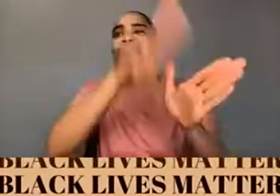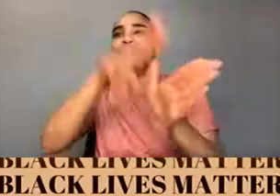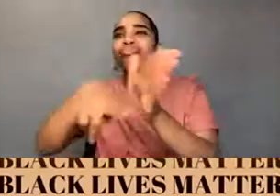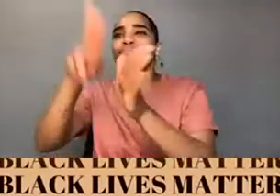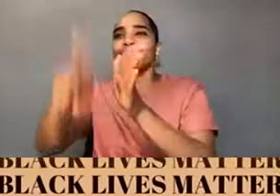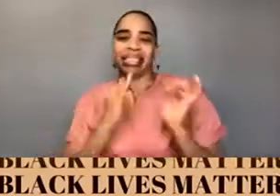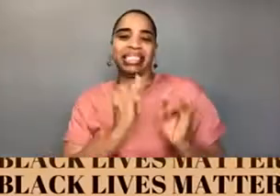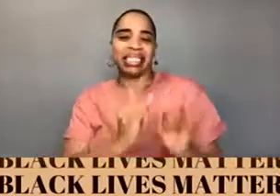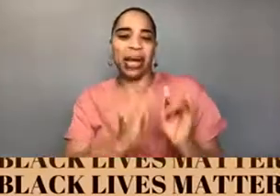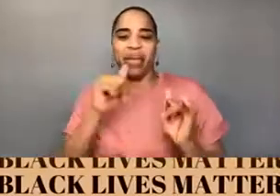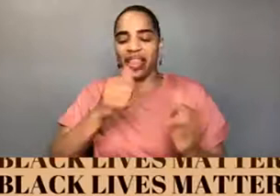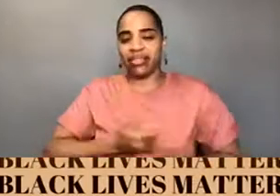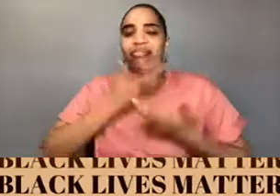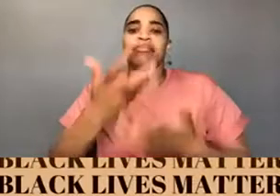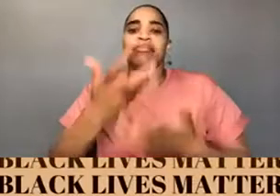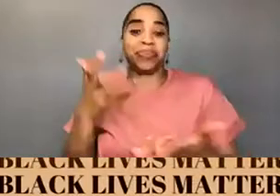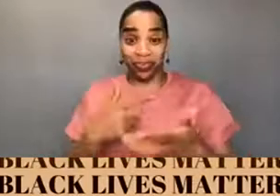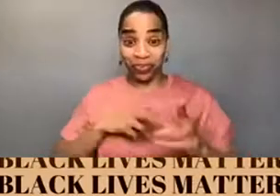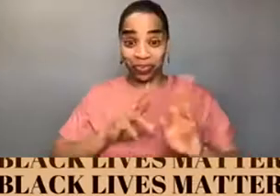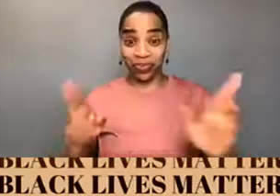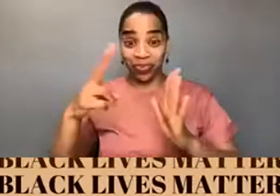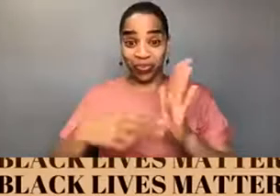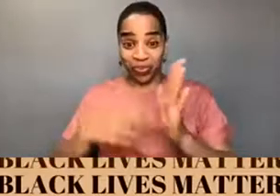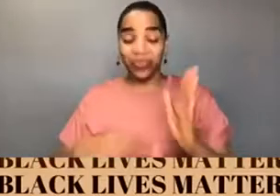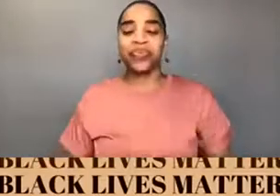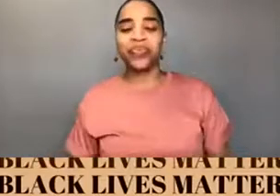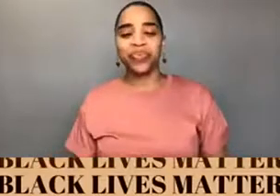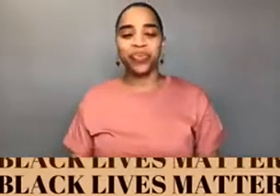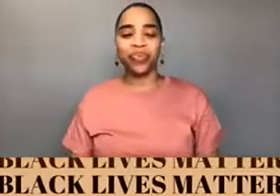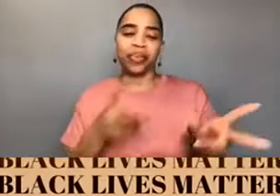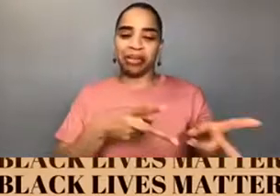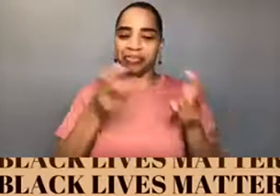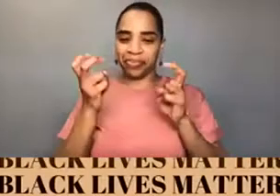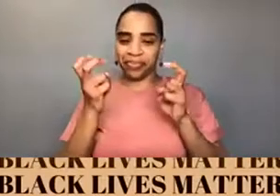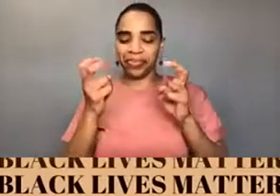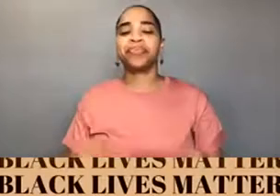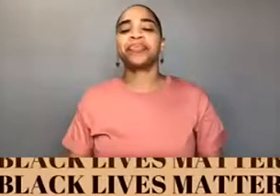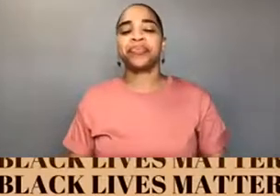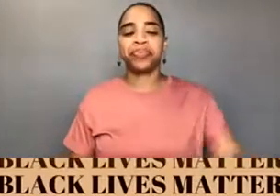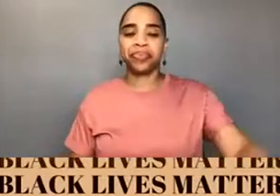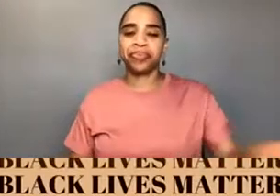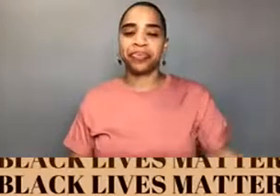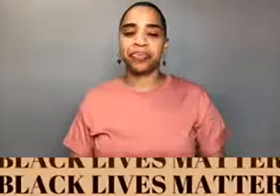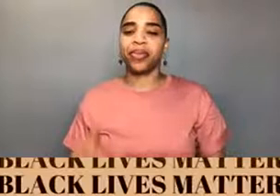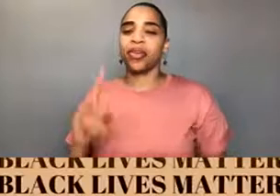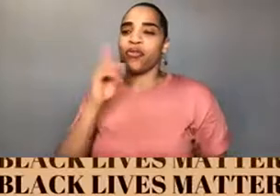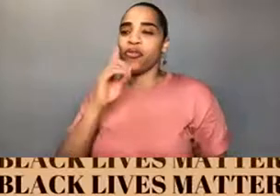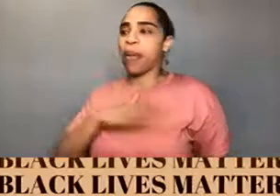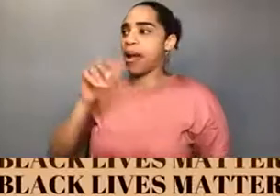is appropriate for the time. So I'm gonna go ahead and read it. It's an obituary to my patients,